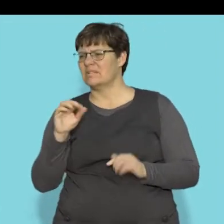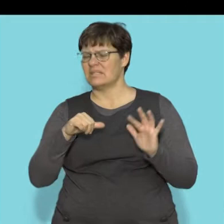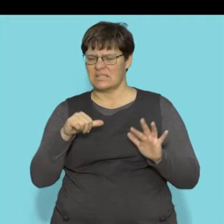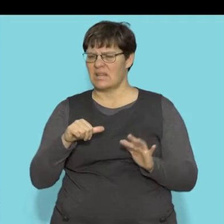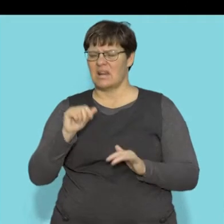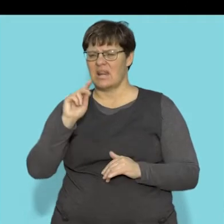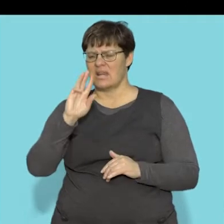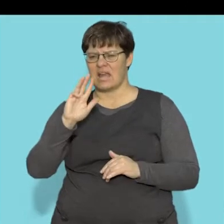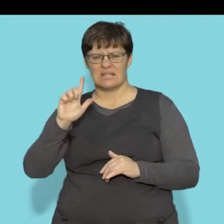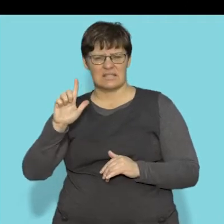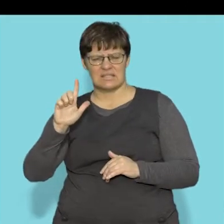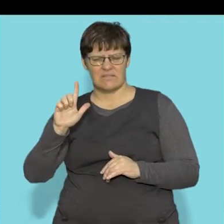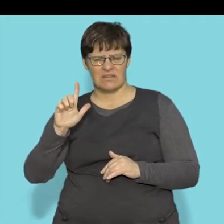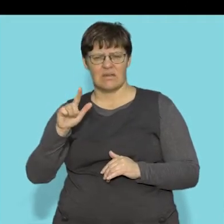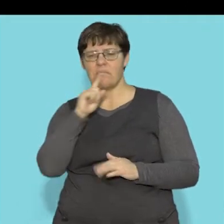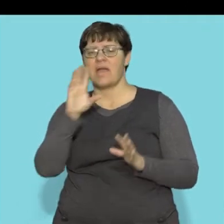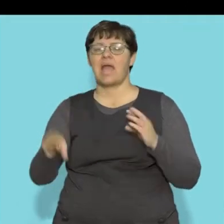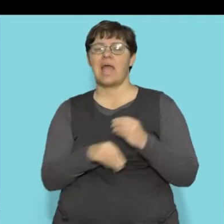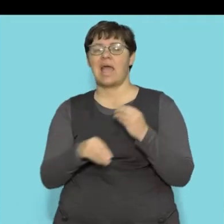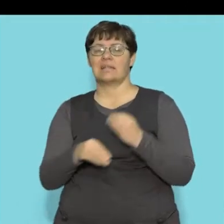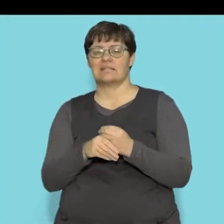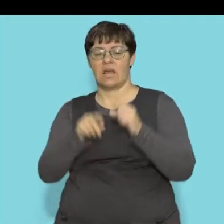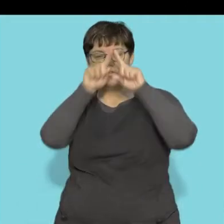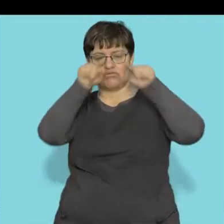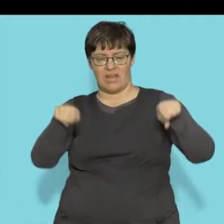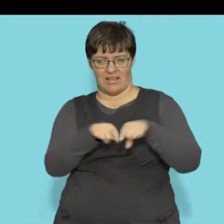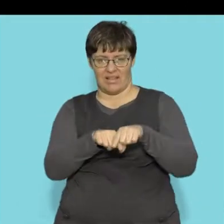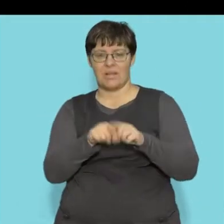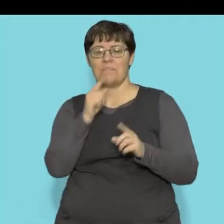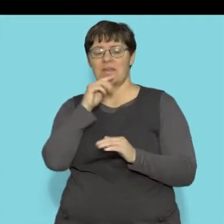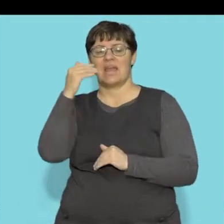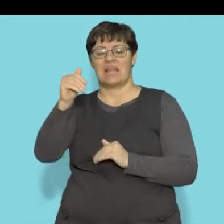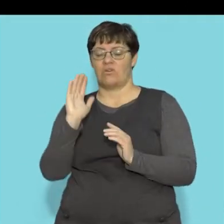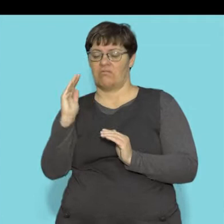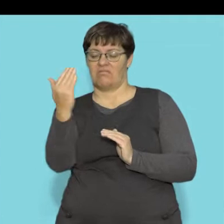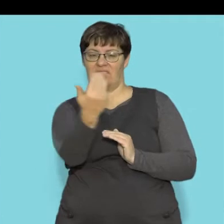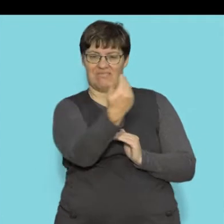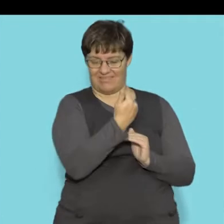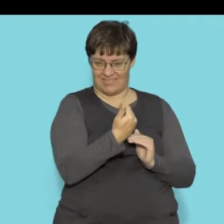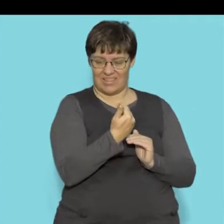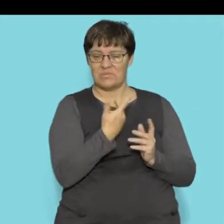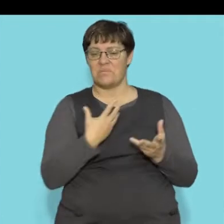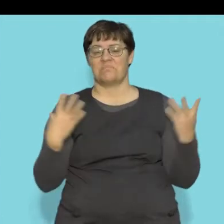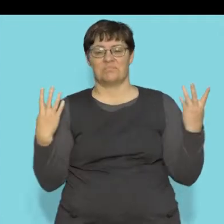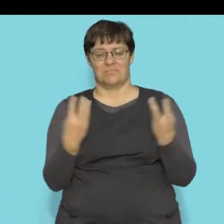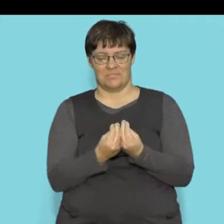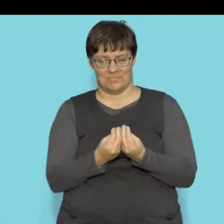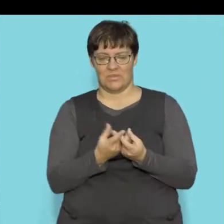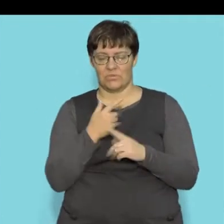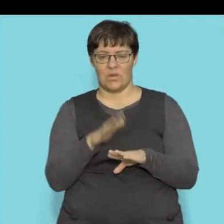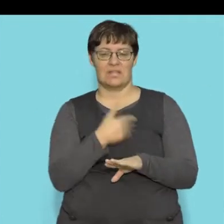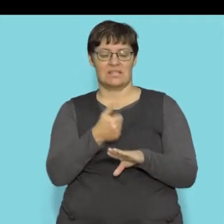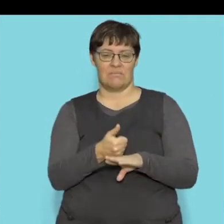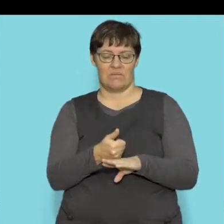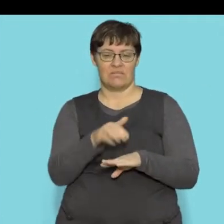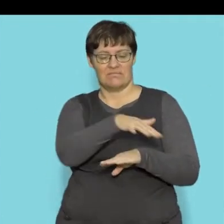times 10,97, all that I'm doing is I'm adding the triangles that make up the exterior of the surface area